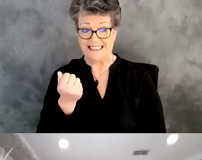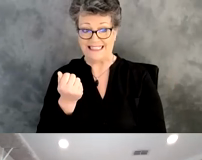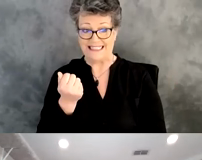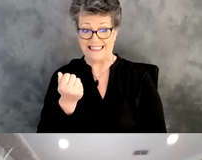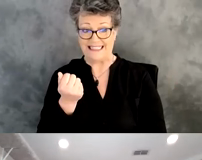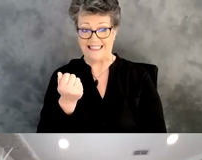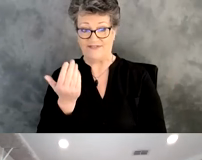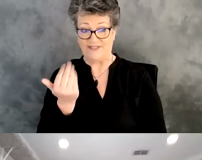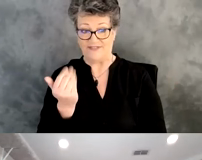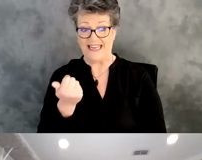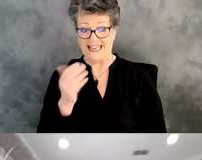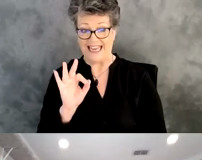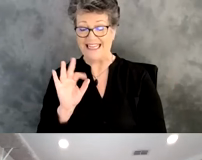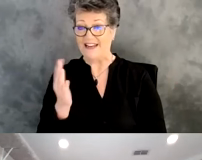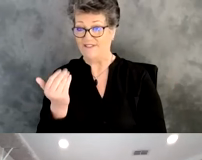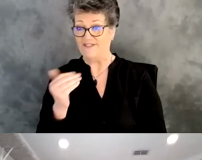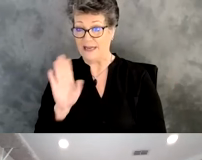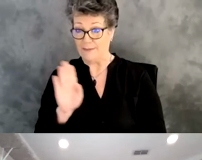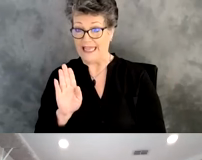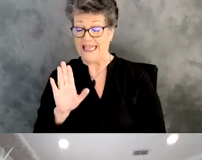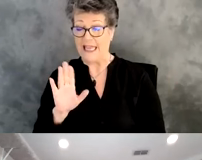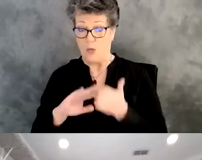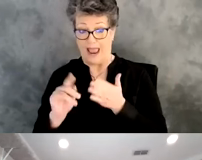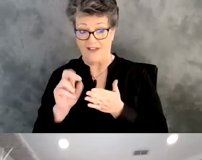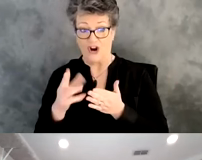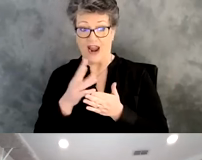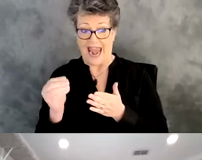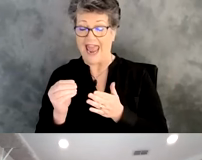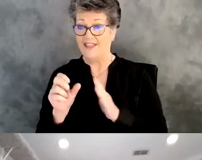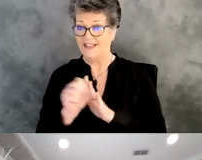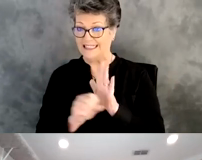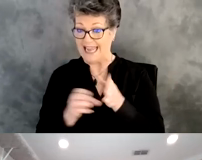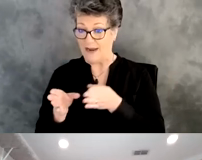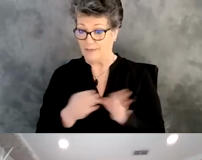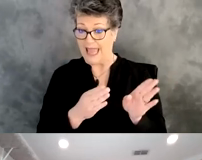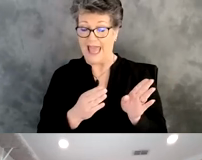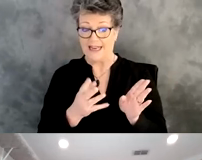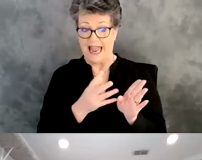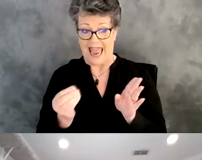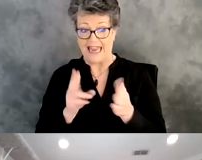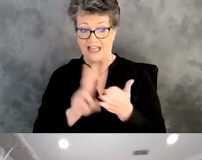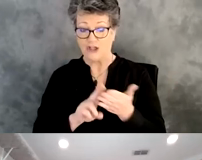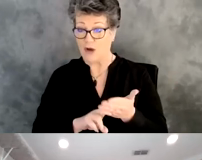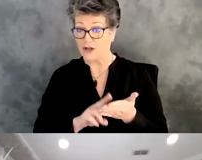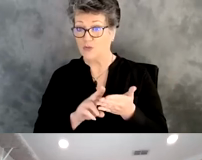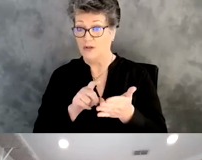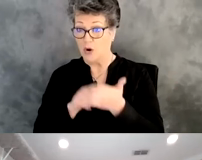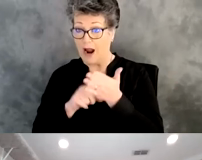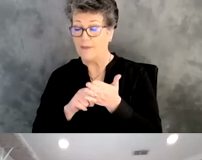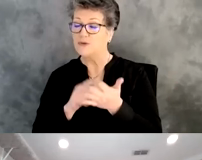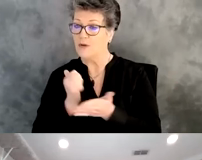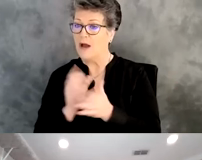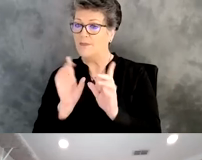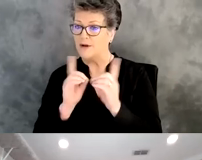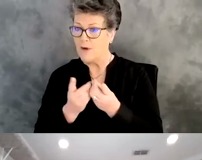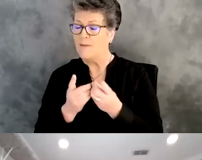Section 1915B waiver, along with our Medi-Cal state plan and also contractual requirements, will enable the department to fully